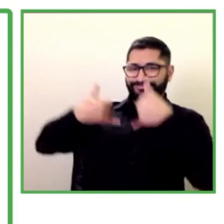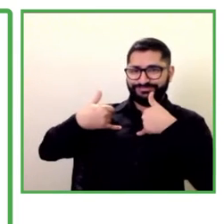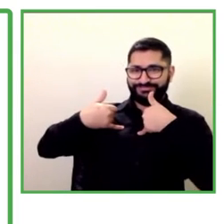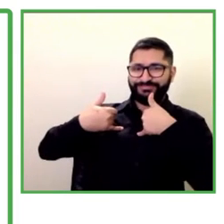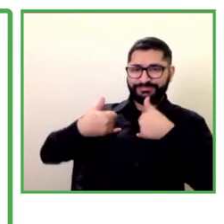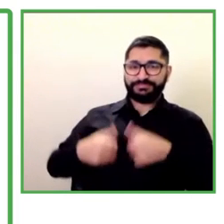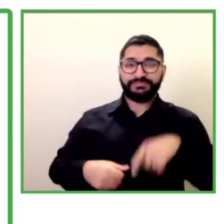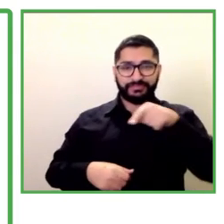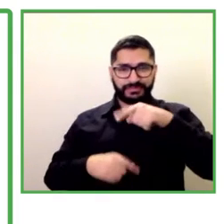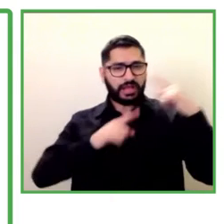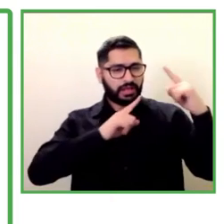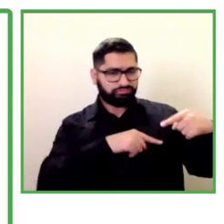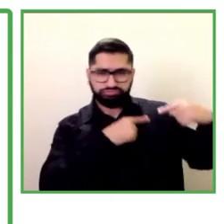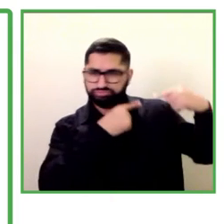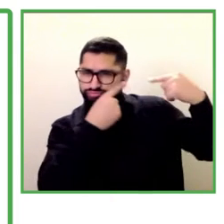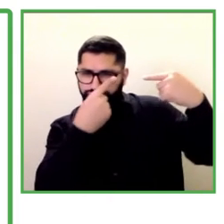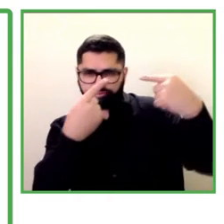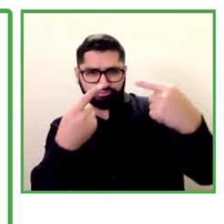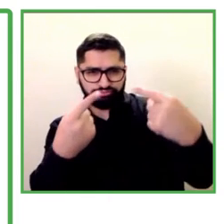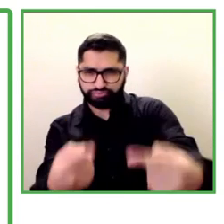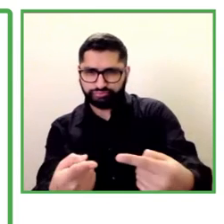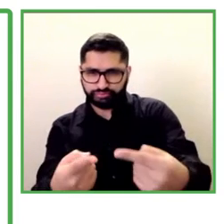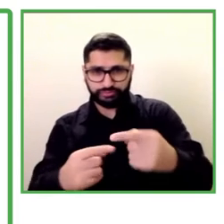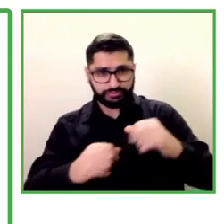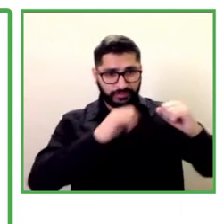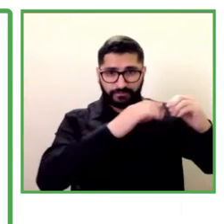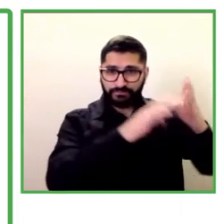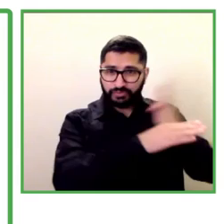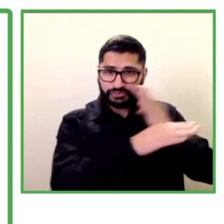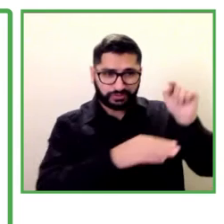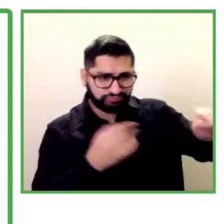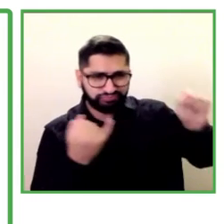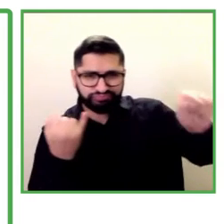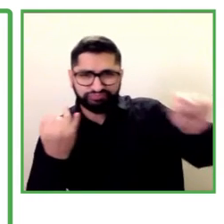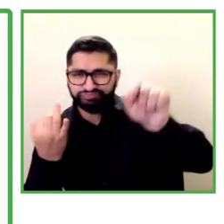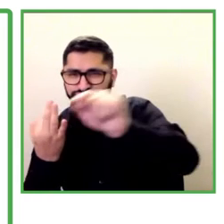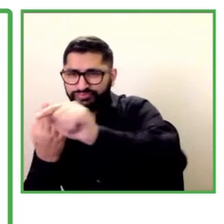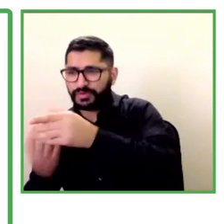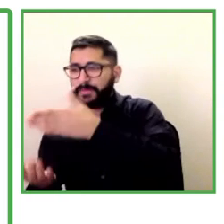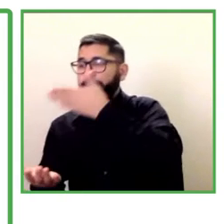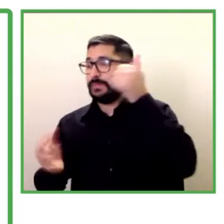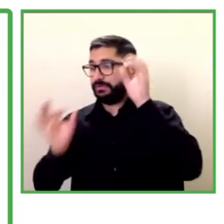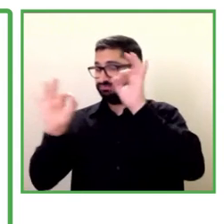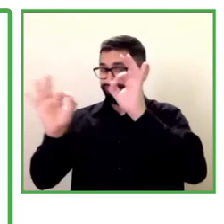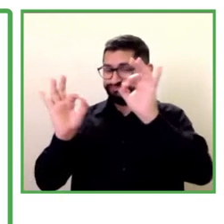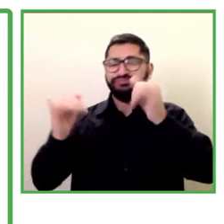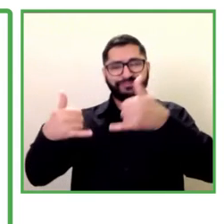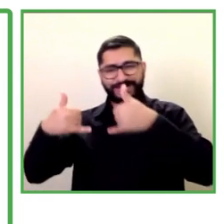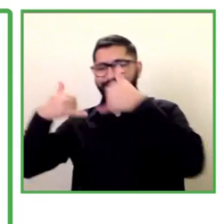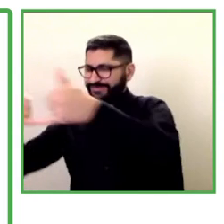We give this award to all of the companies that have the best practices every year.